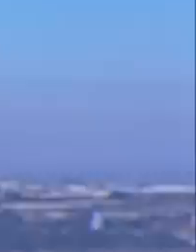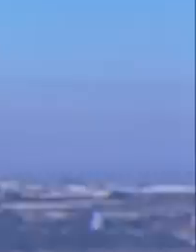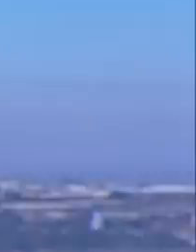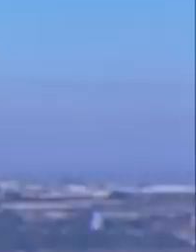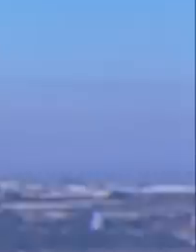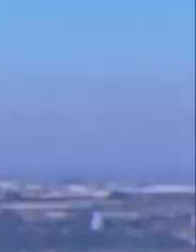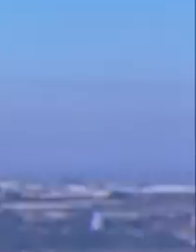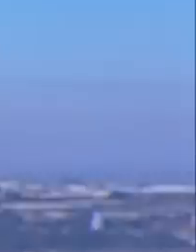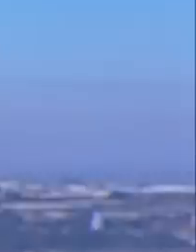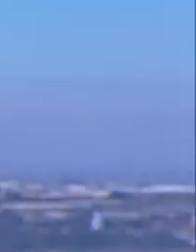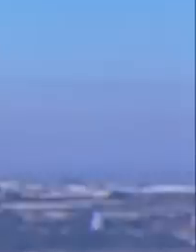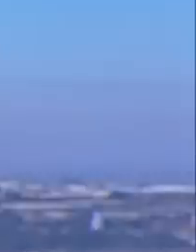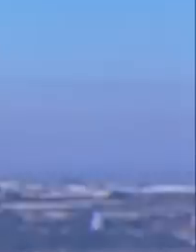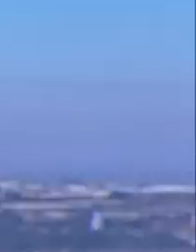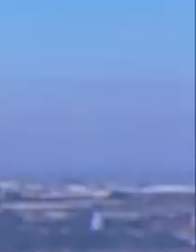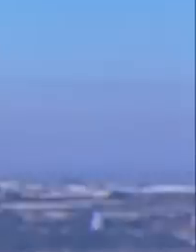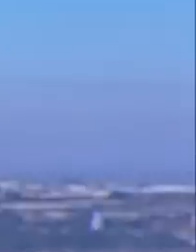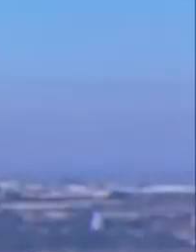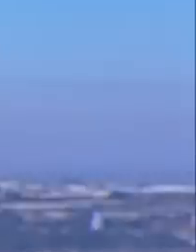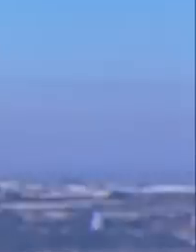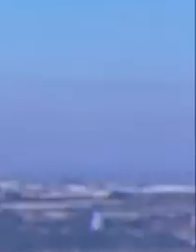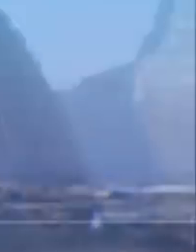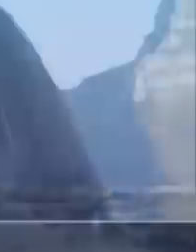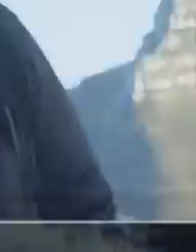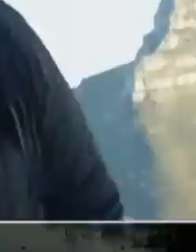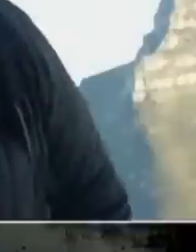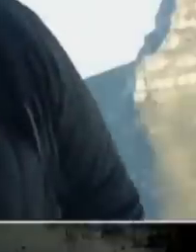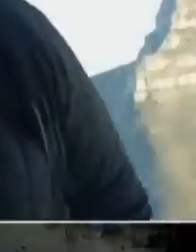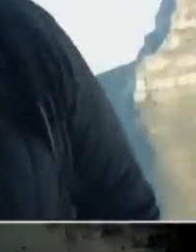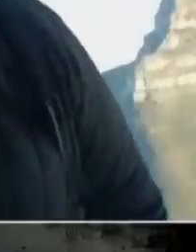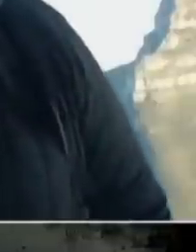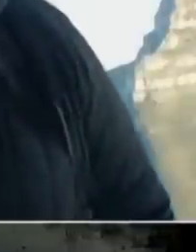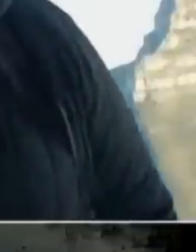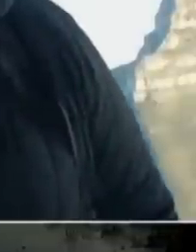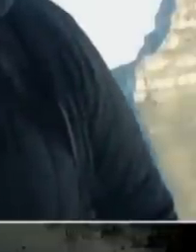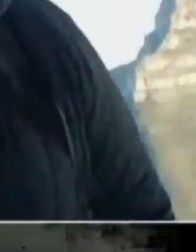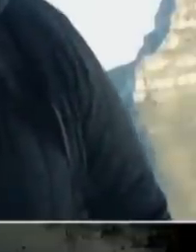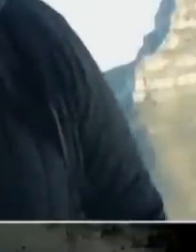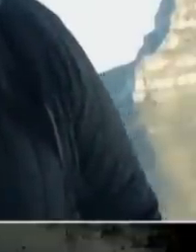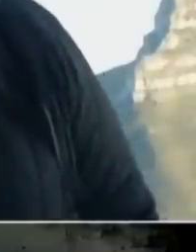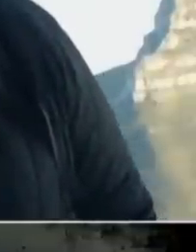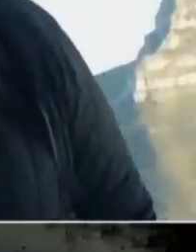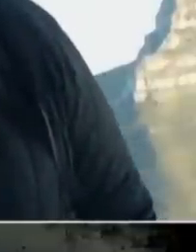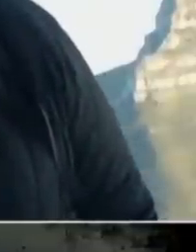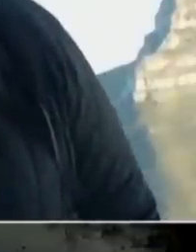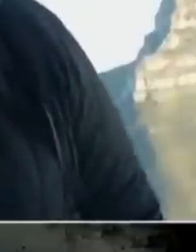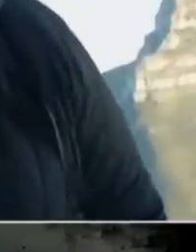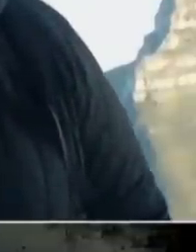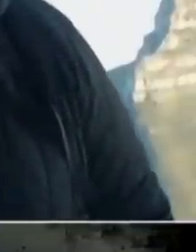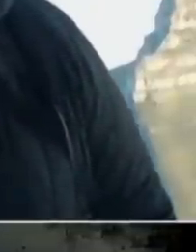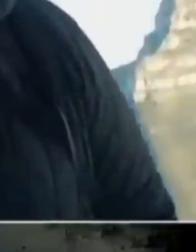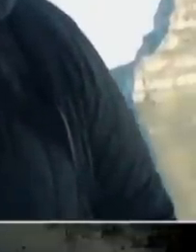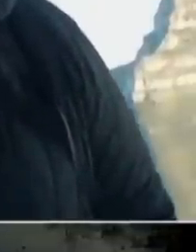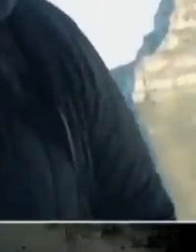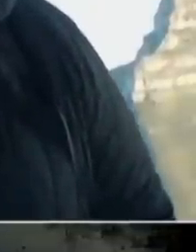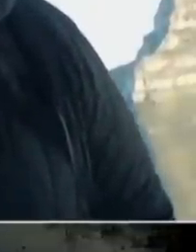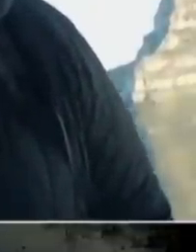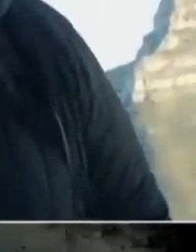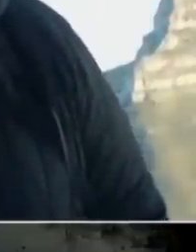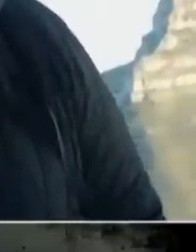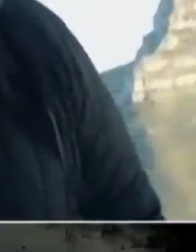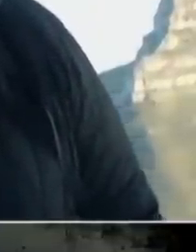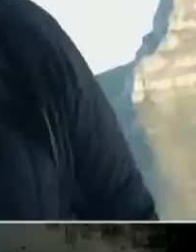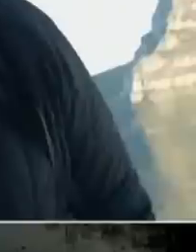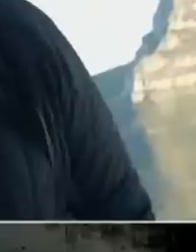up Table Mountain. And we do understand that Sakina is now already up the mountain, and we cross back to her. Very good morning to you,